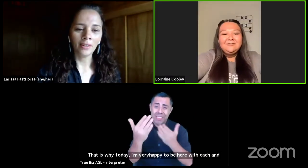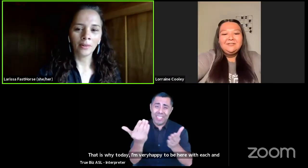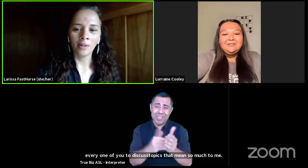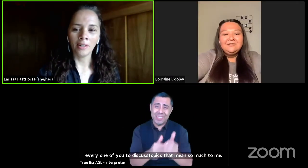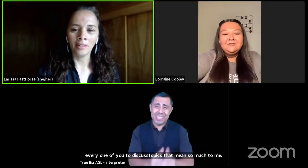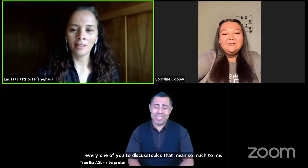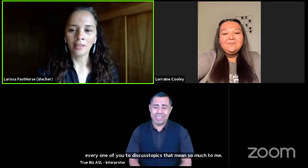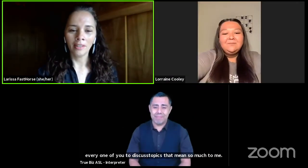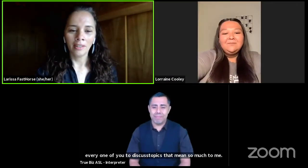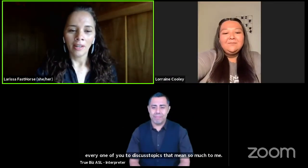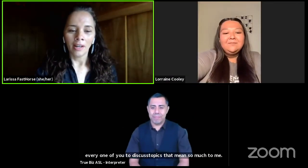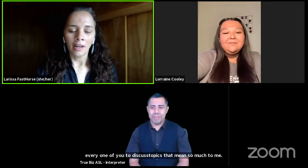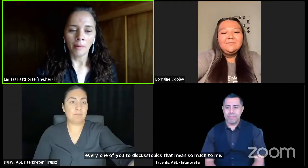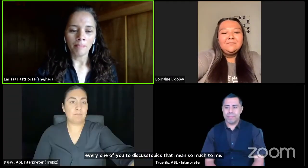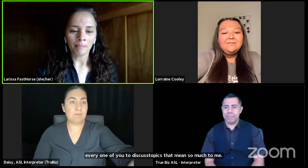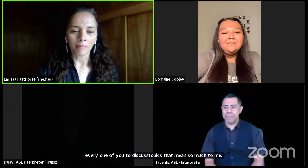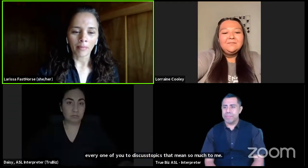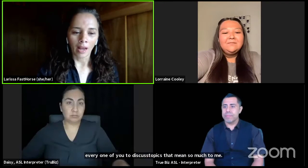Thank you, Lorraine.